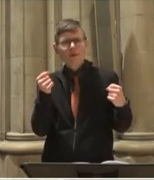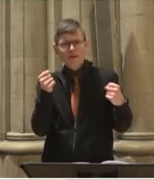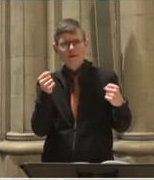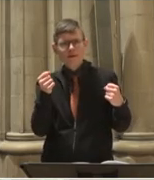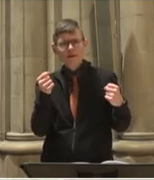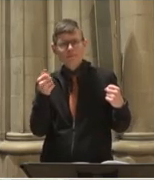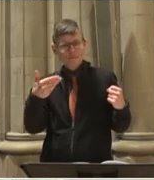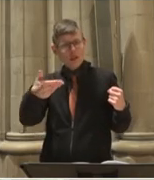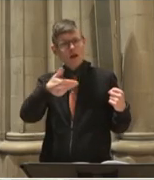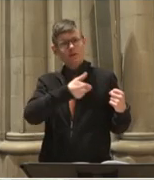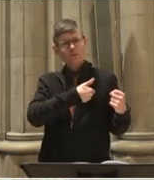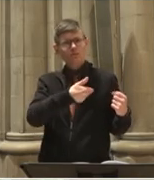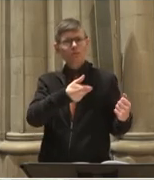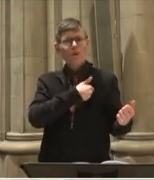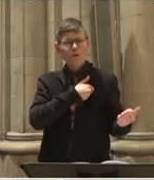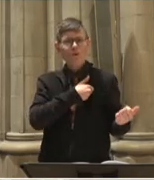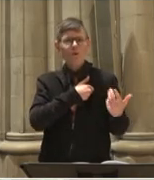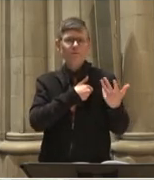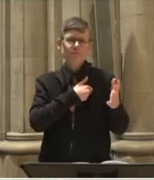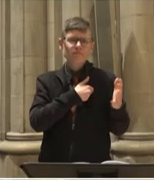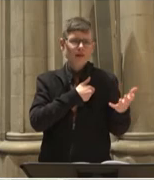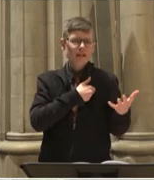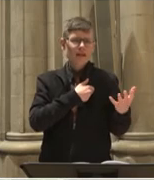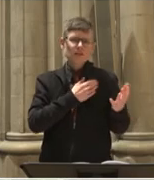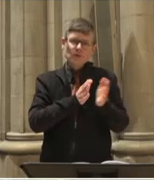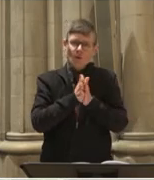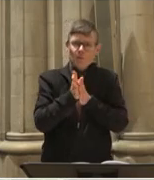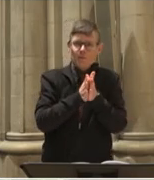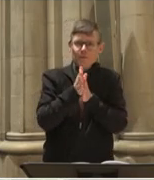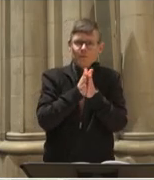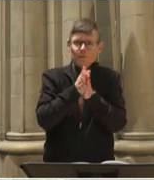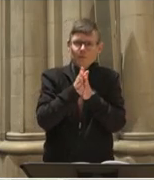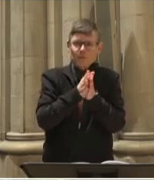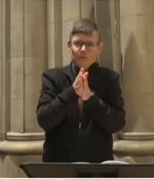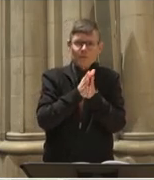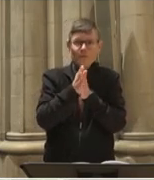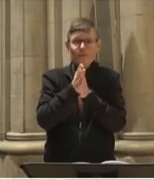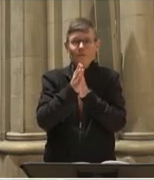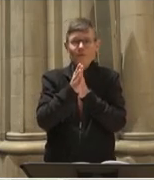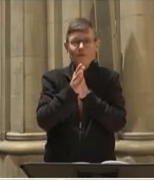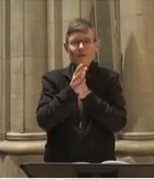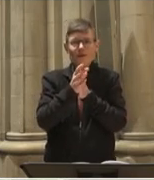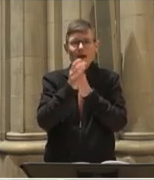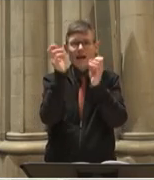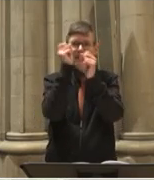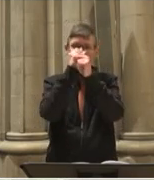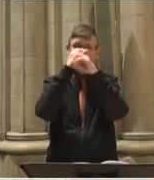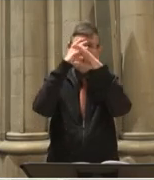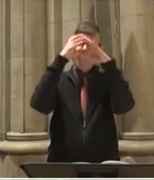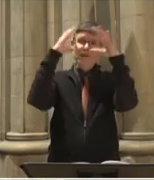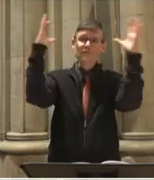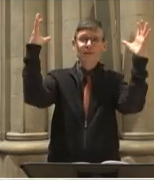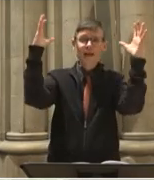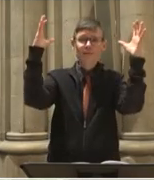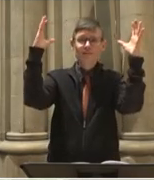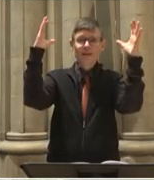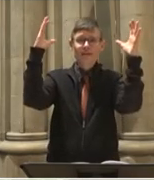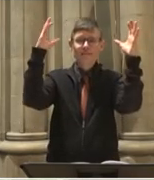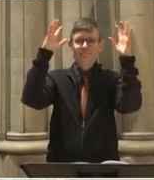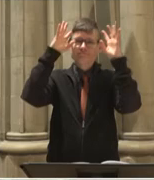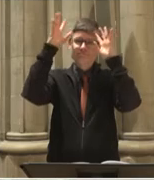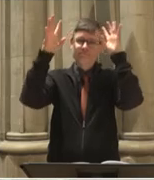soul that has been enlivened, and with an imagination that has been